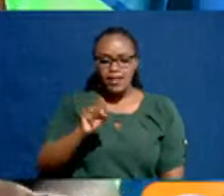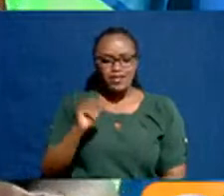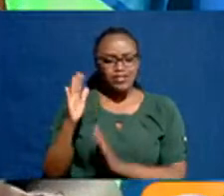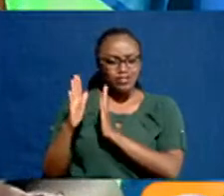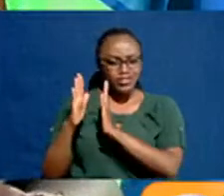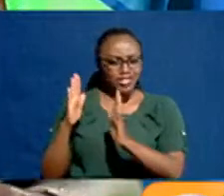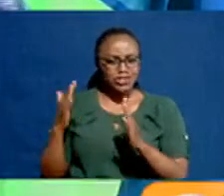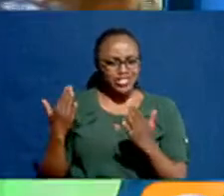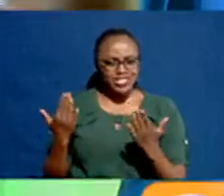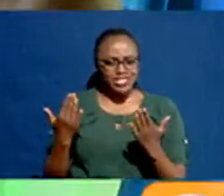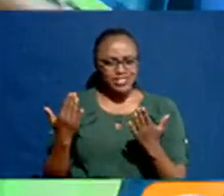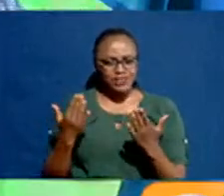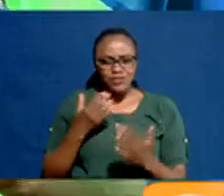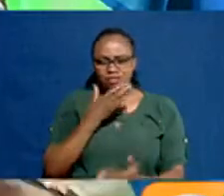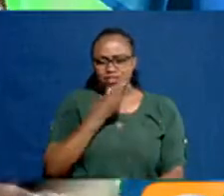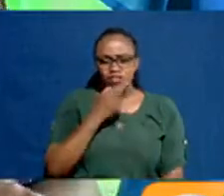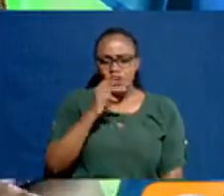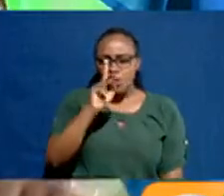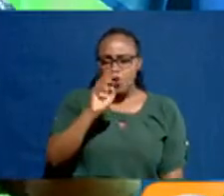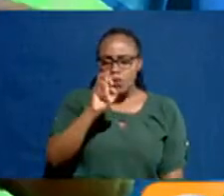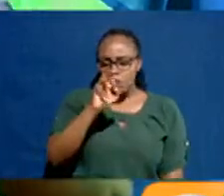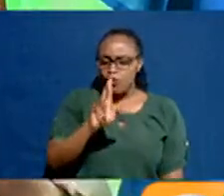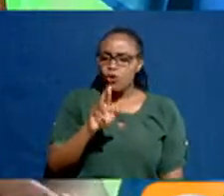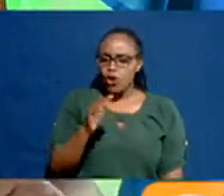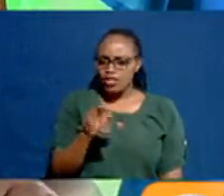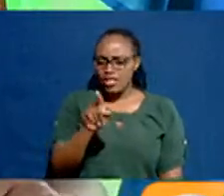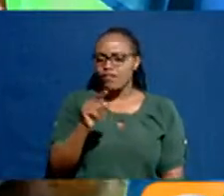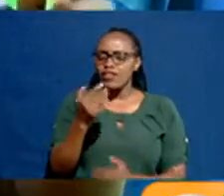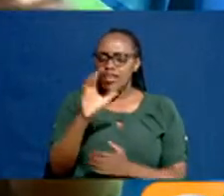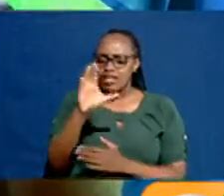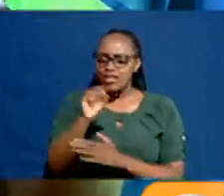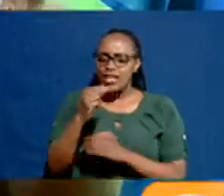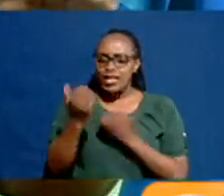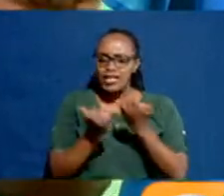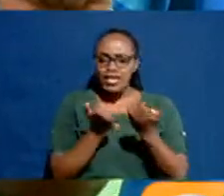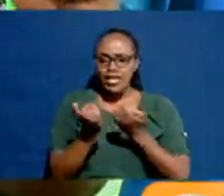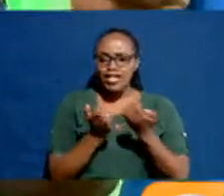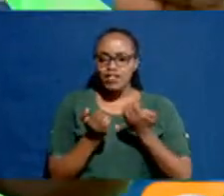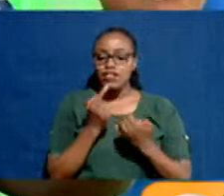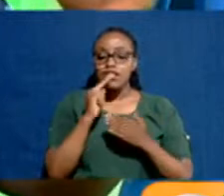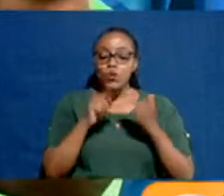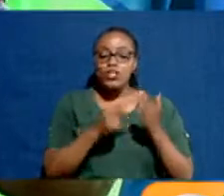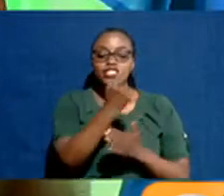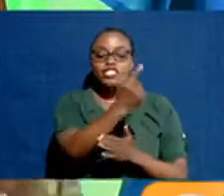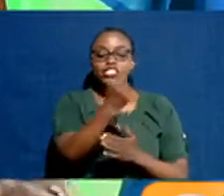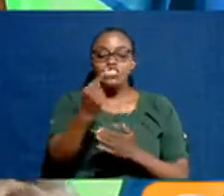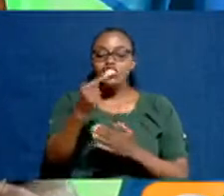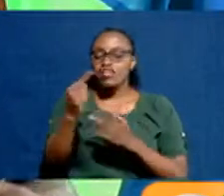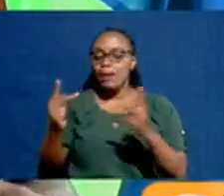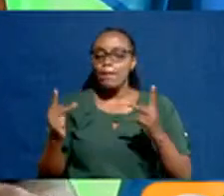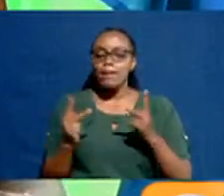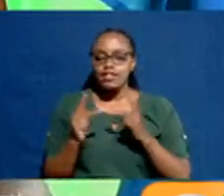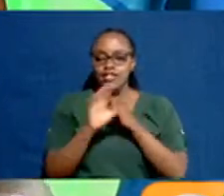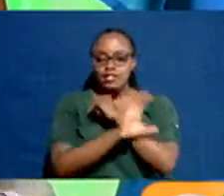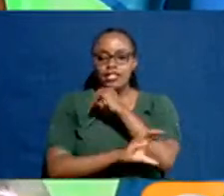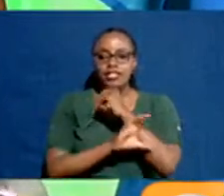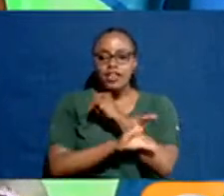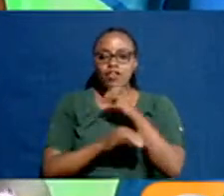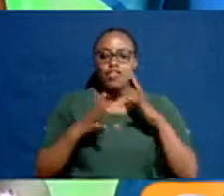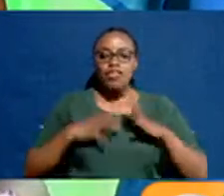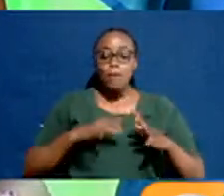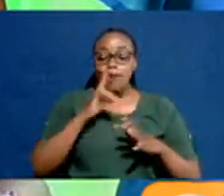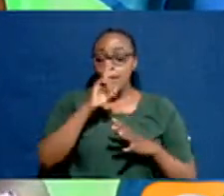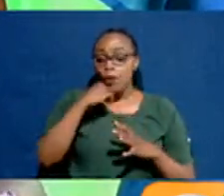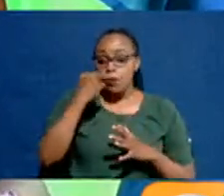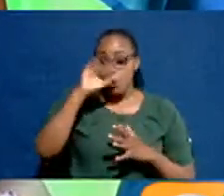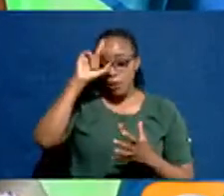Interior. Mr. Kobundo is a CS for Trade. We are saying in every part of the country, there are those who